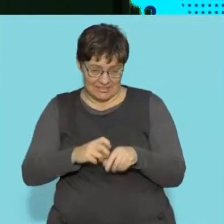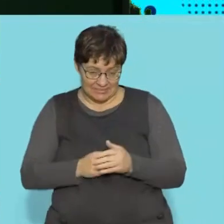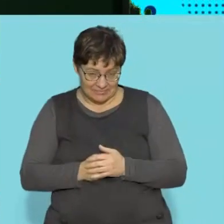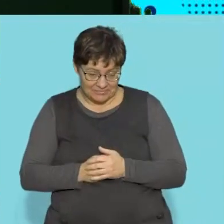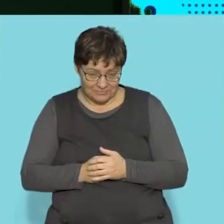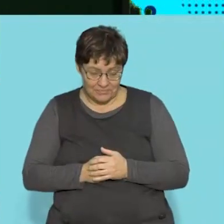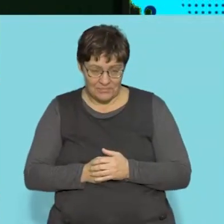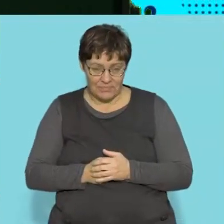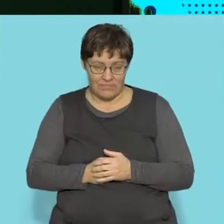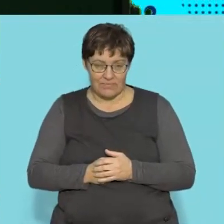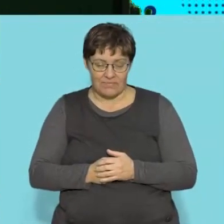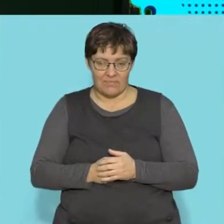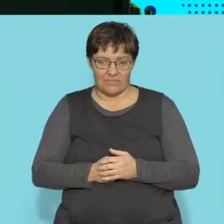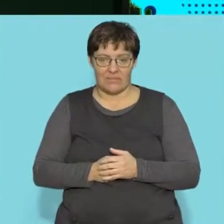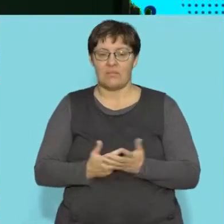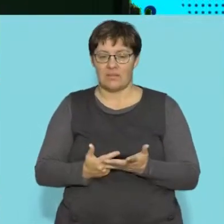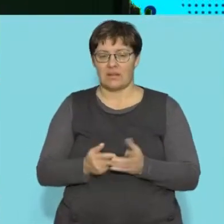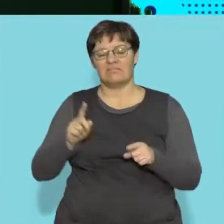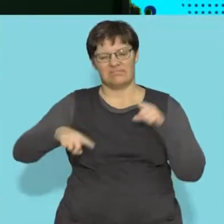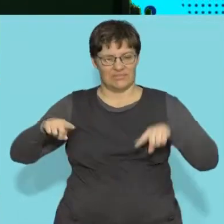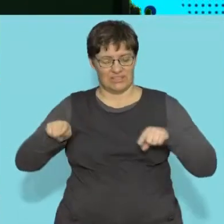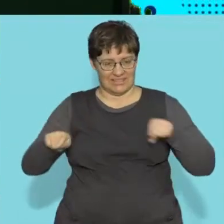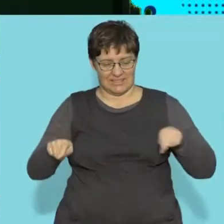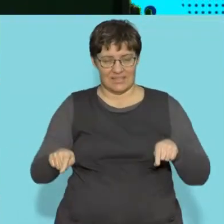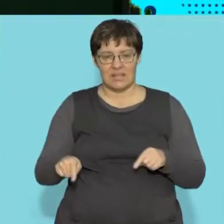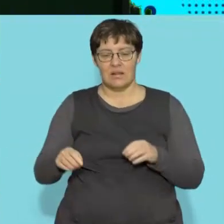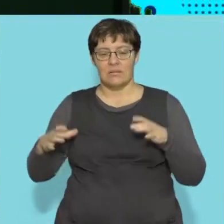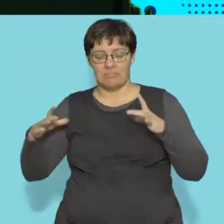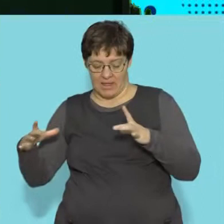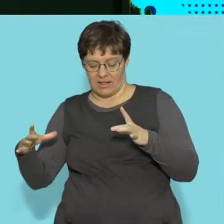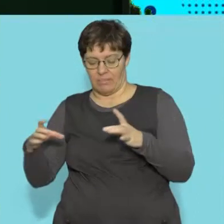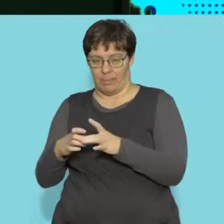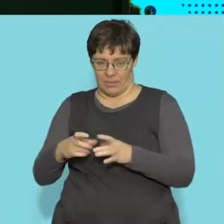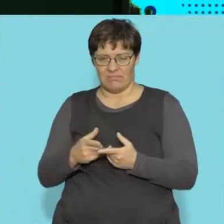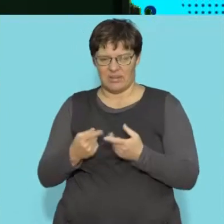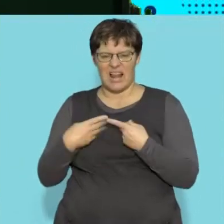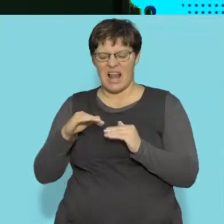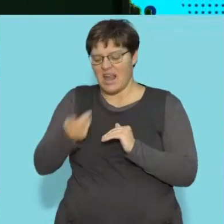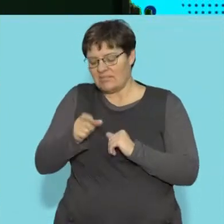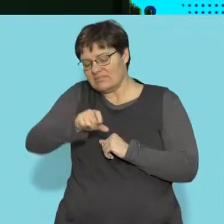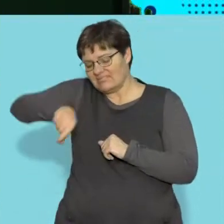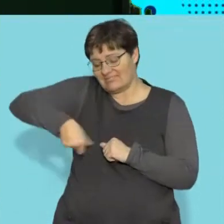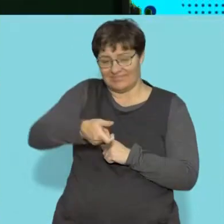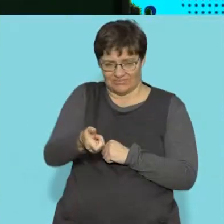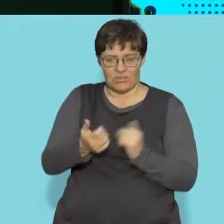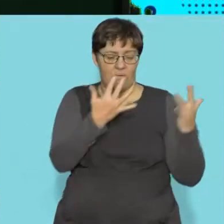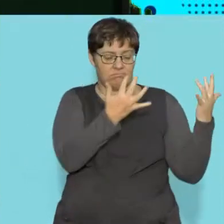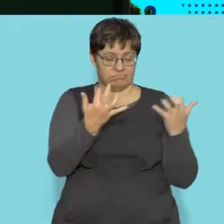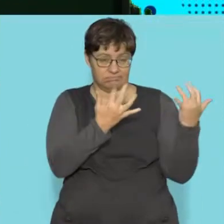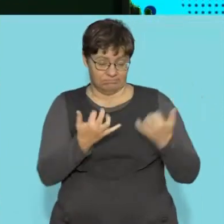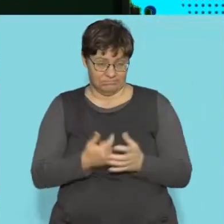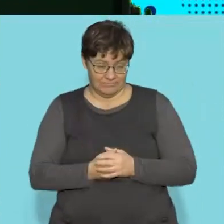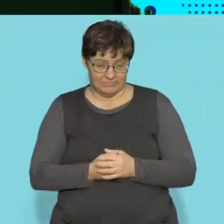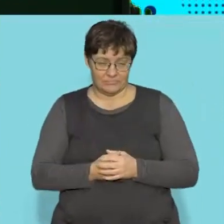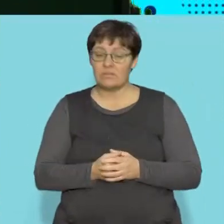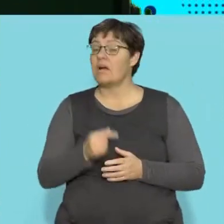of chocolate that will be in the volume of the difference between the bigger and the smaller cylinder. So we've got a few volume calculations